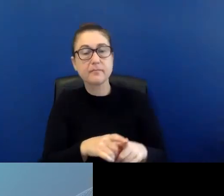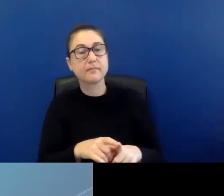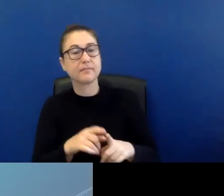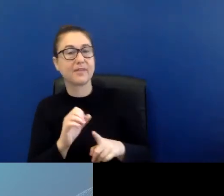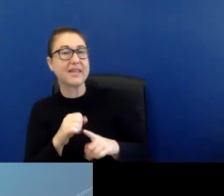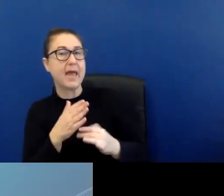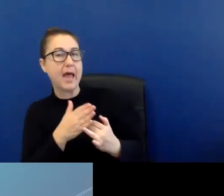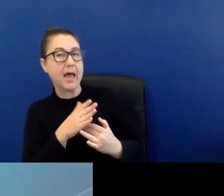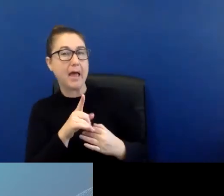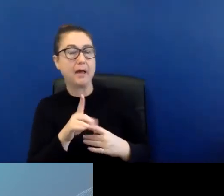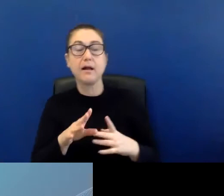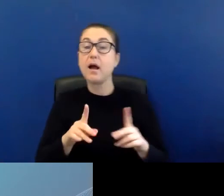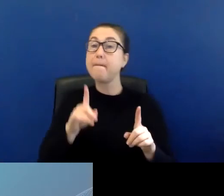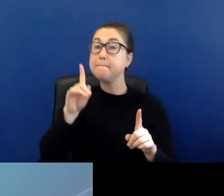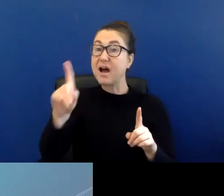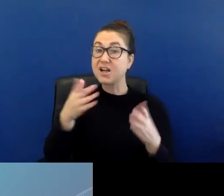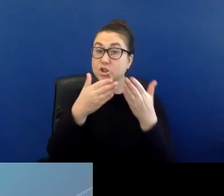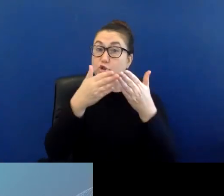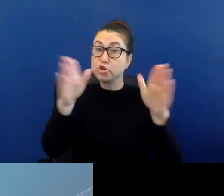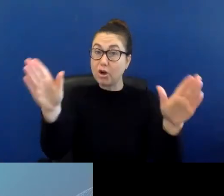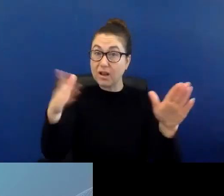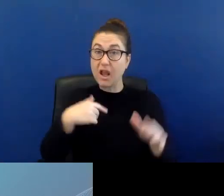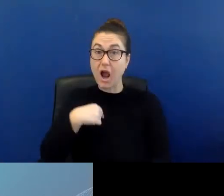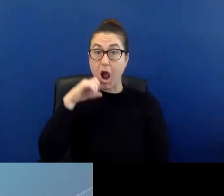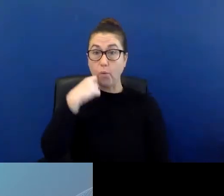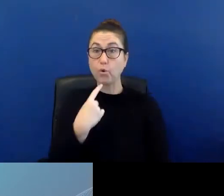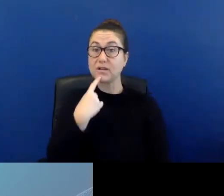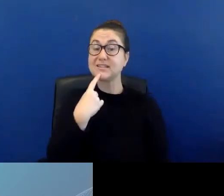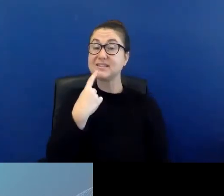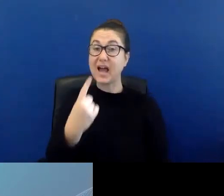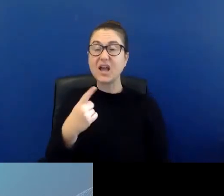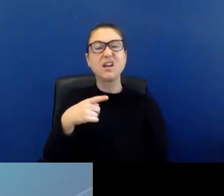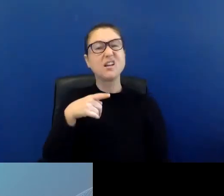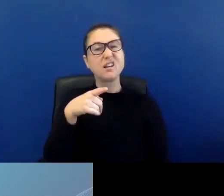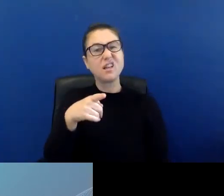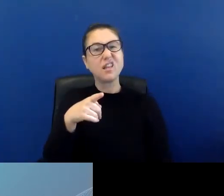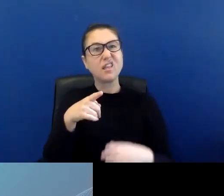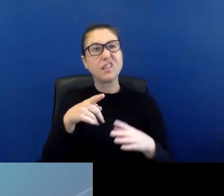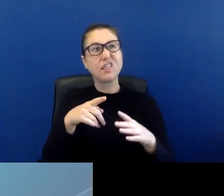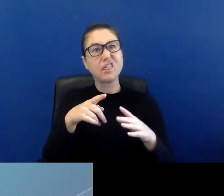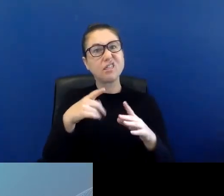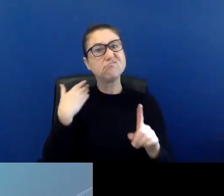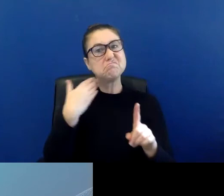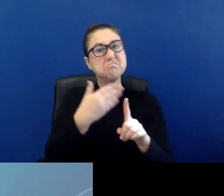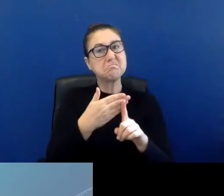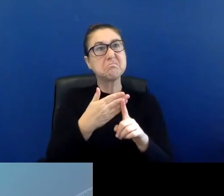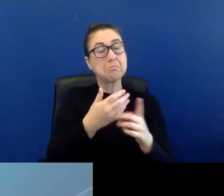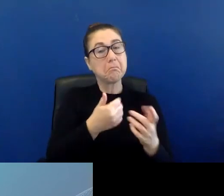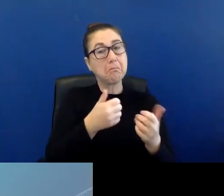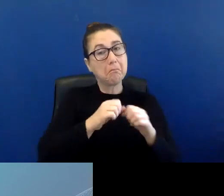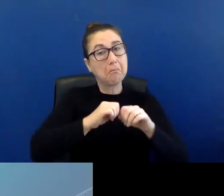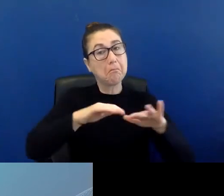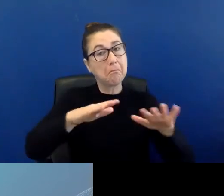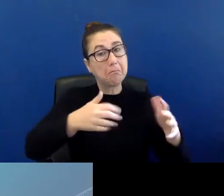in general terms, I would say, the implementation is going pretty well, and I really hope that